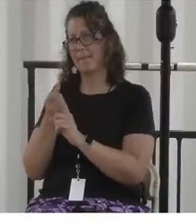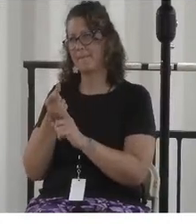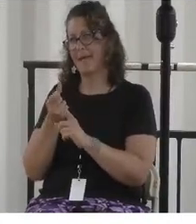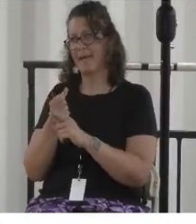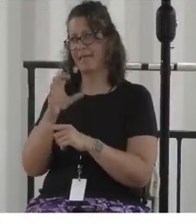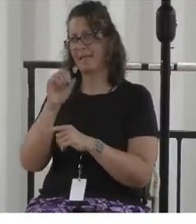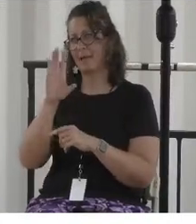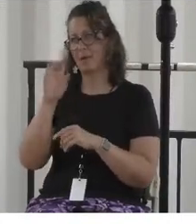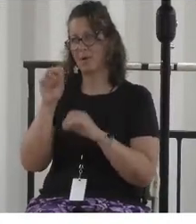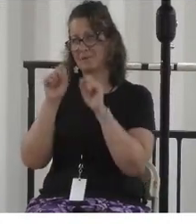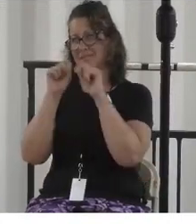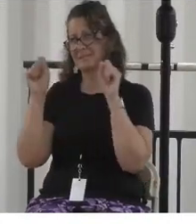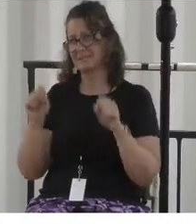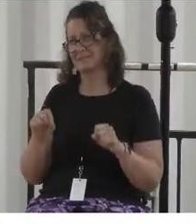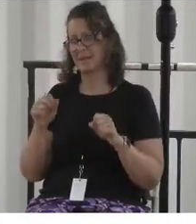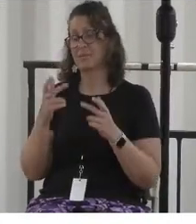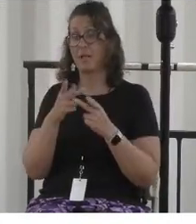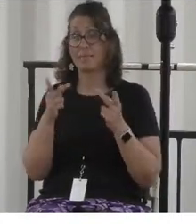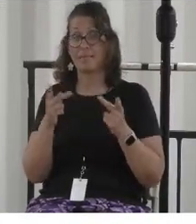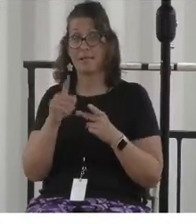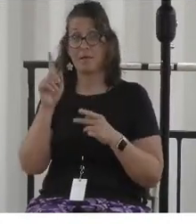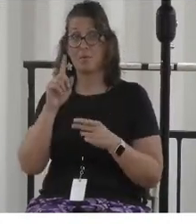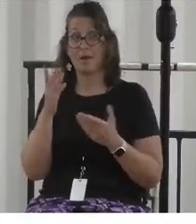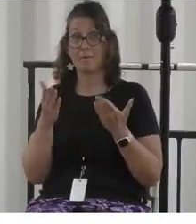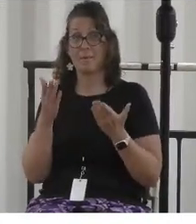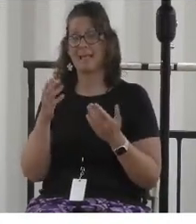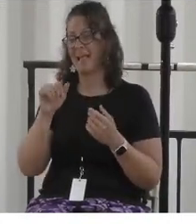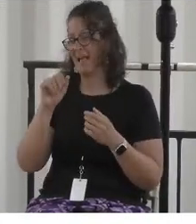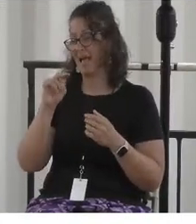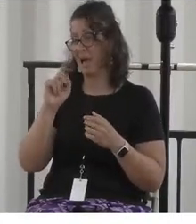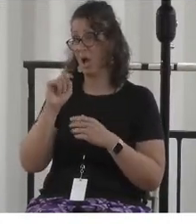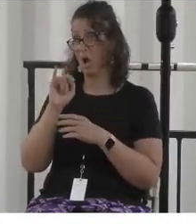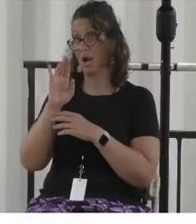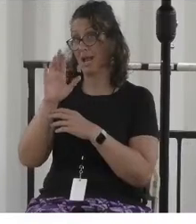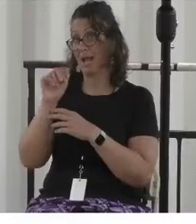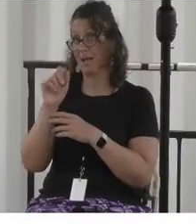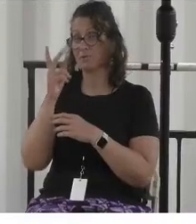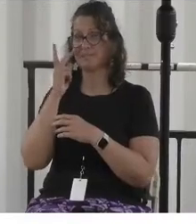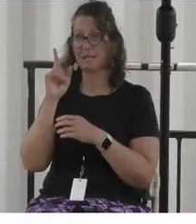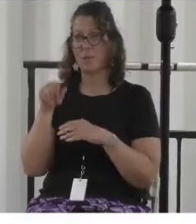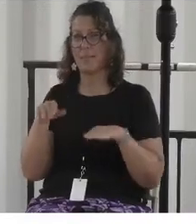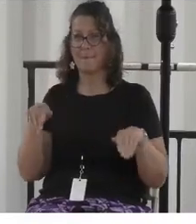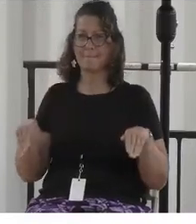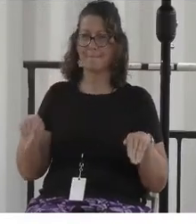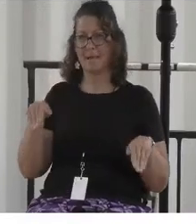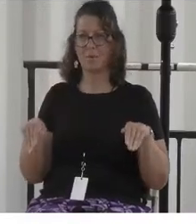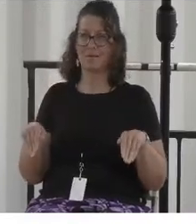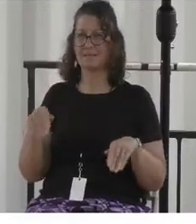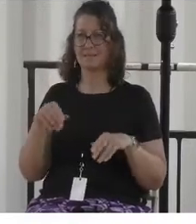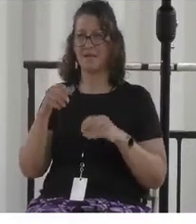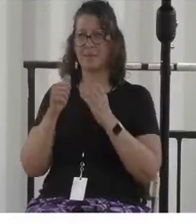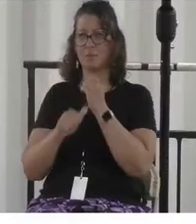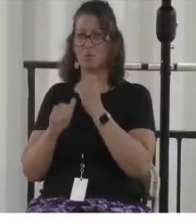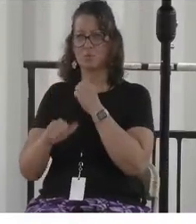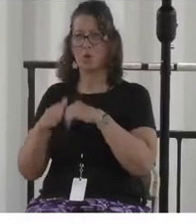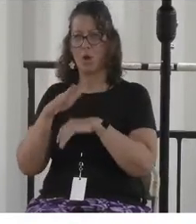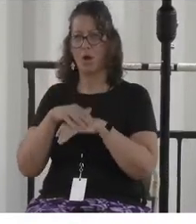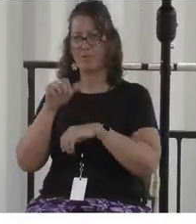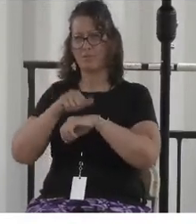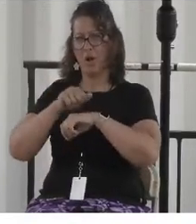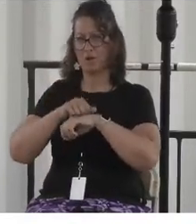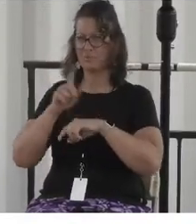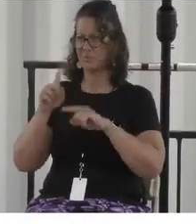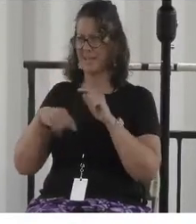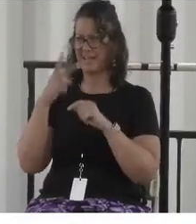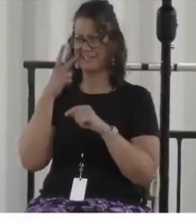So places where you might have, in Antarctica, for example, you can see where penguins have pooped all over rocks, but you can't see the penguins